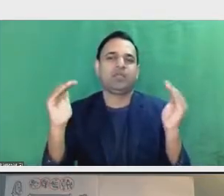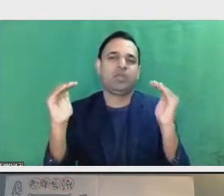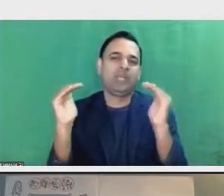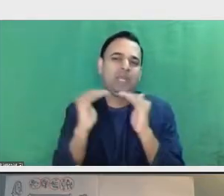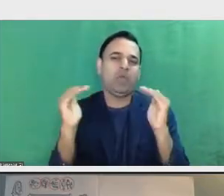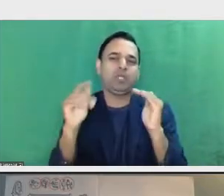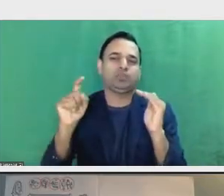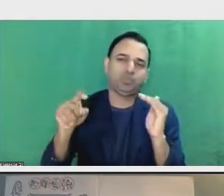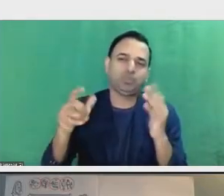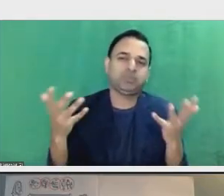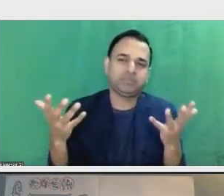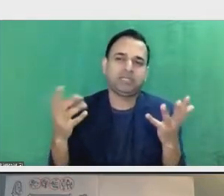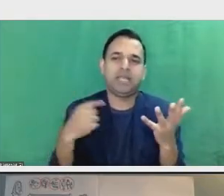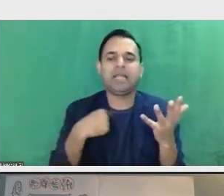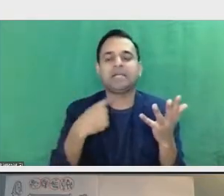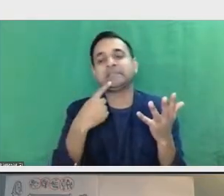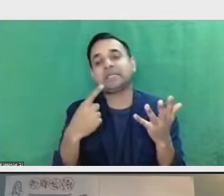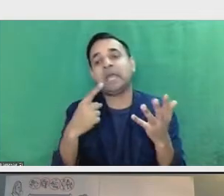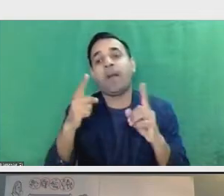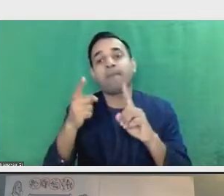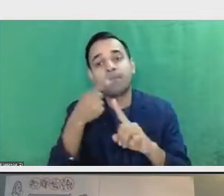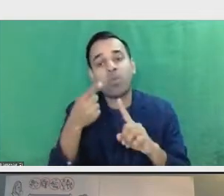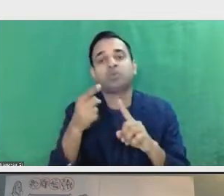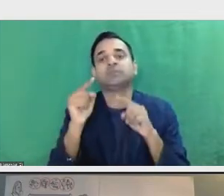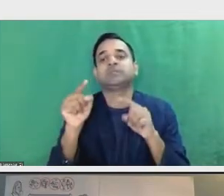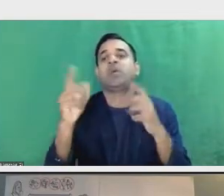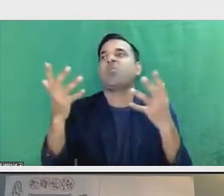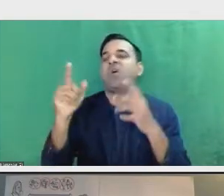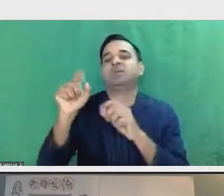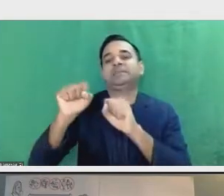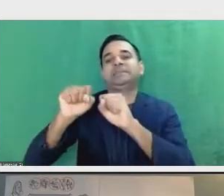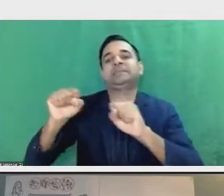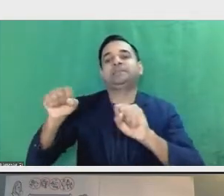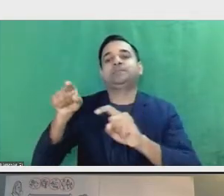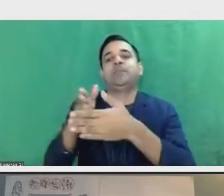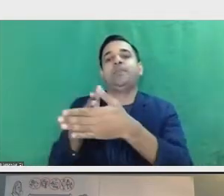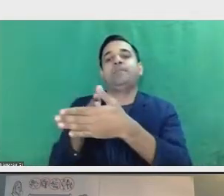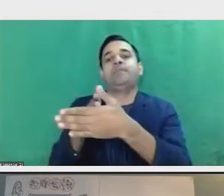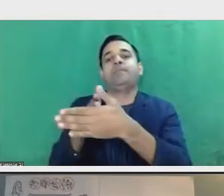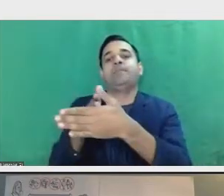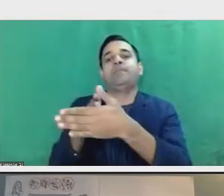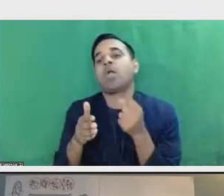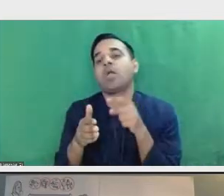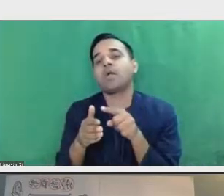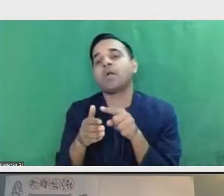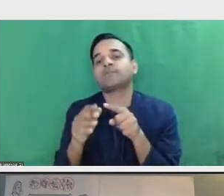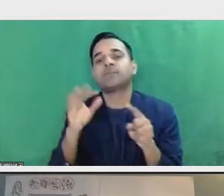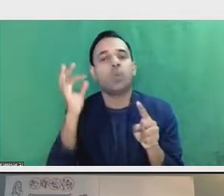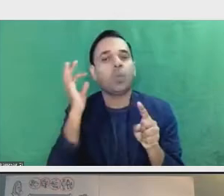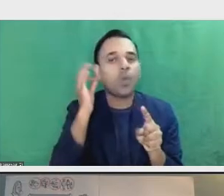You talk about true inclusivity is not there. I mean, the aspirations are always there. Right, we're talking